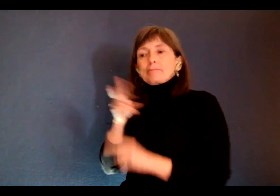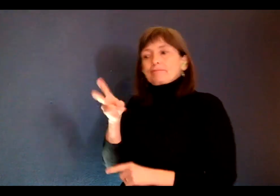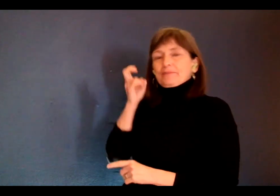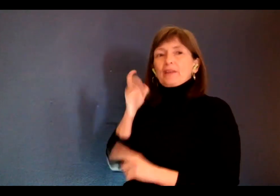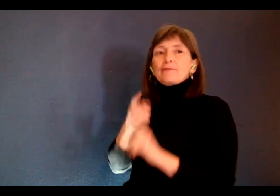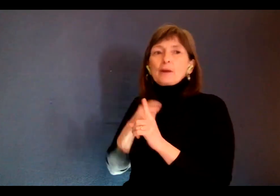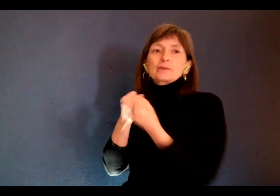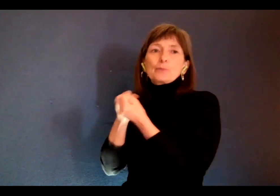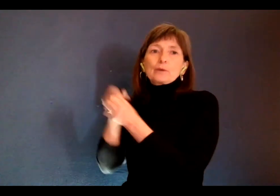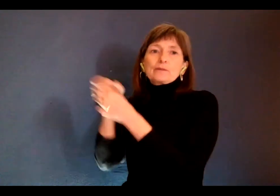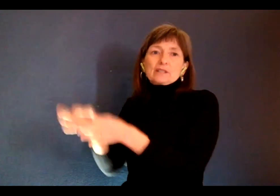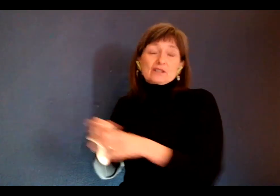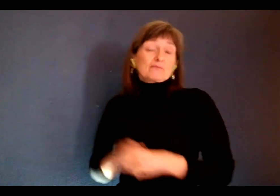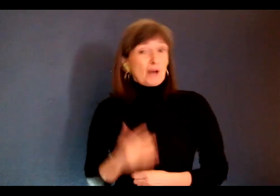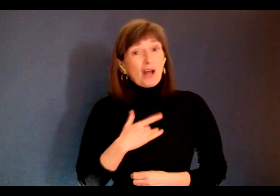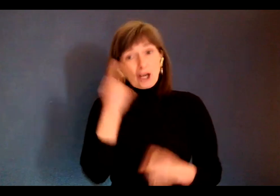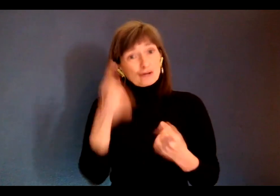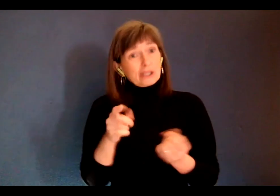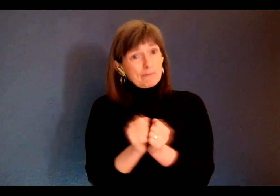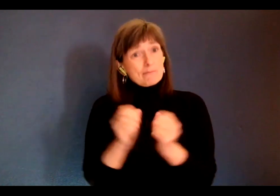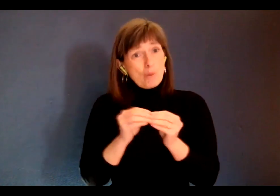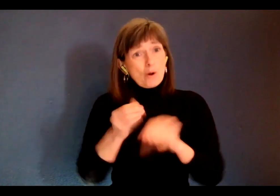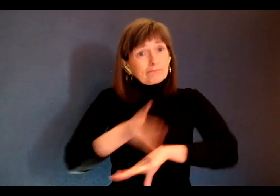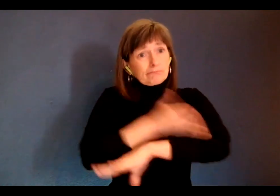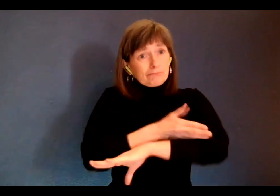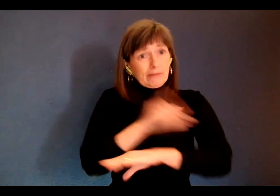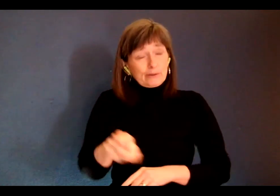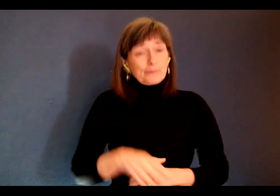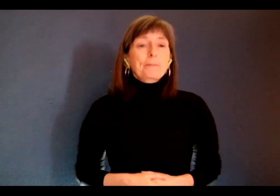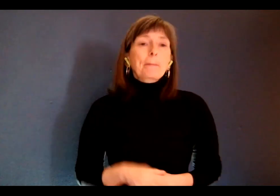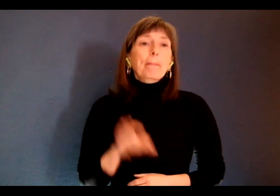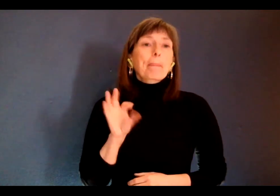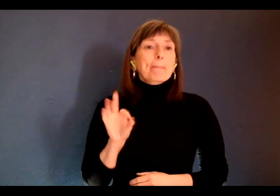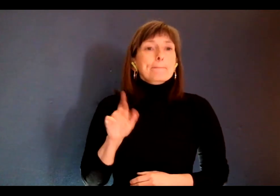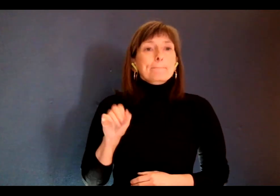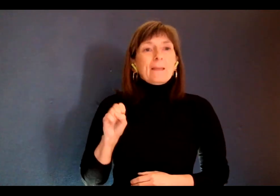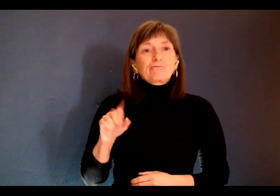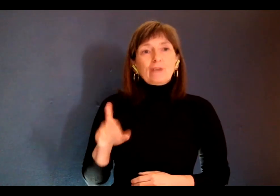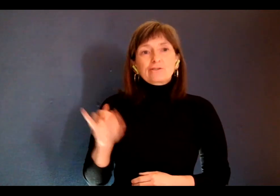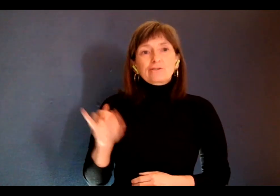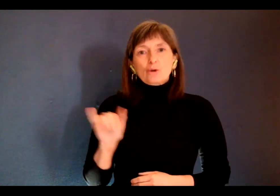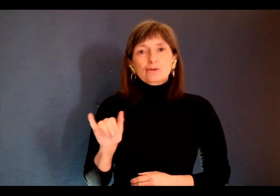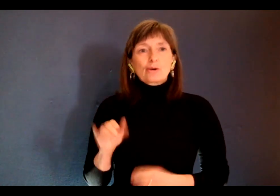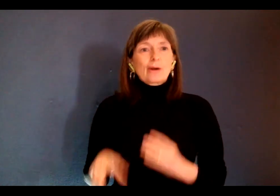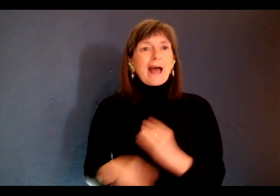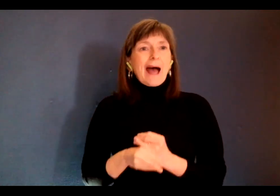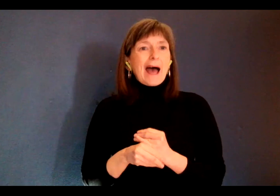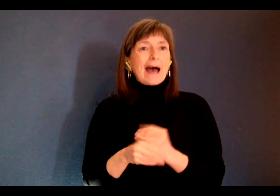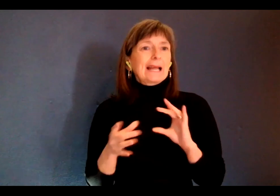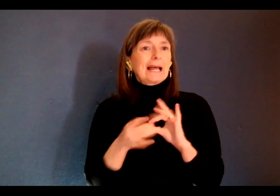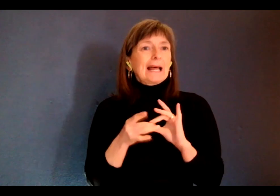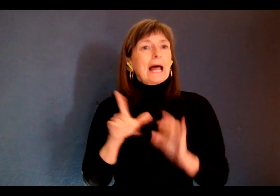But more needs to be done. I have no question. Fraser also put up the link to the UN